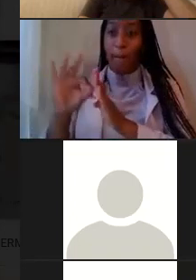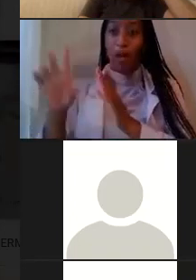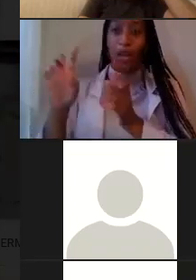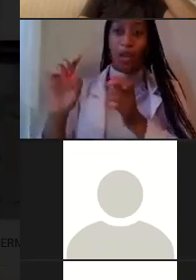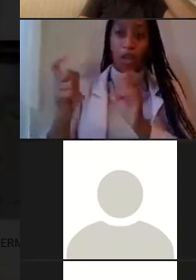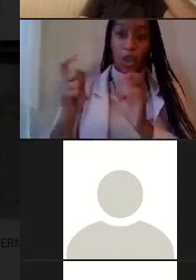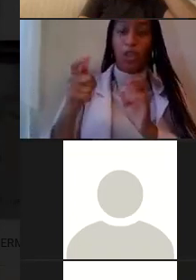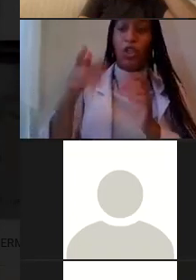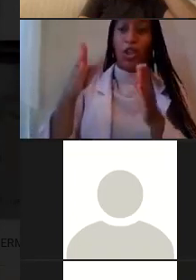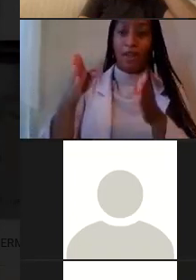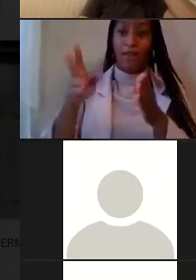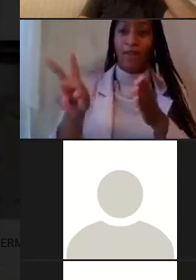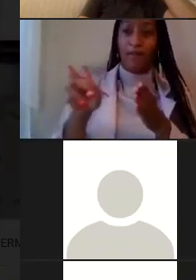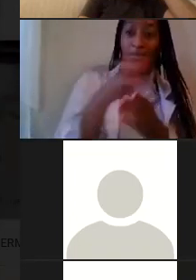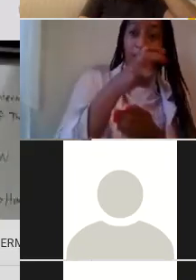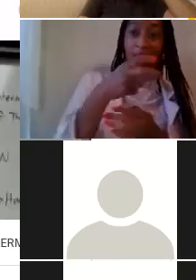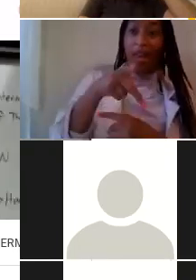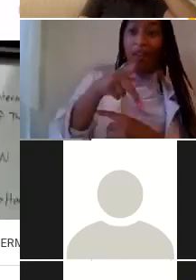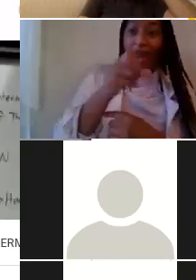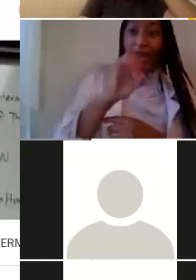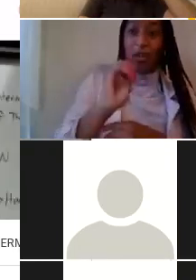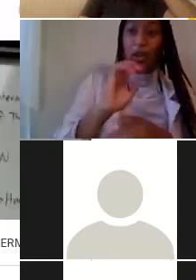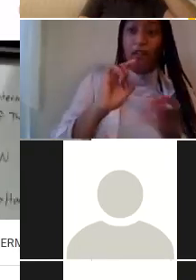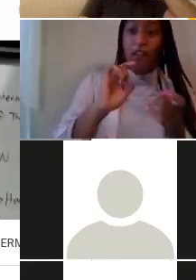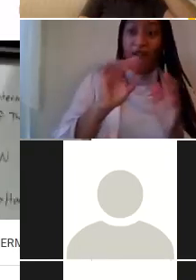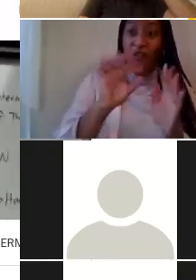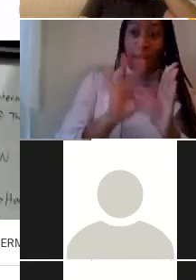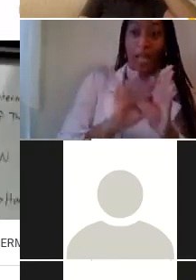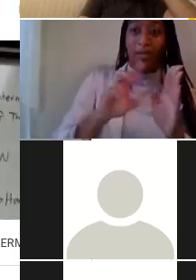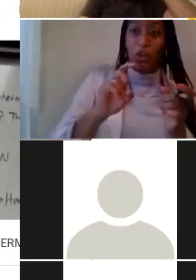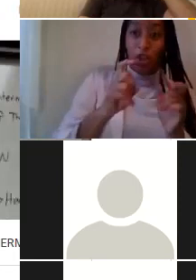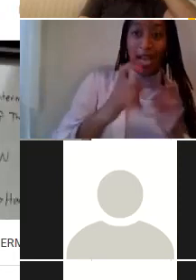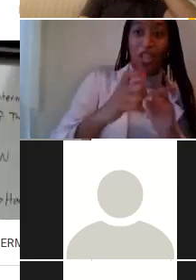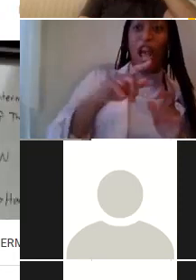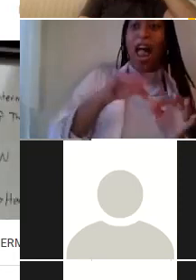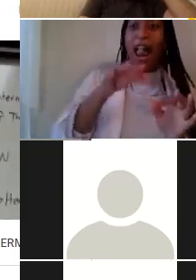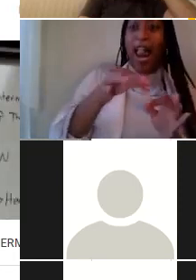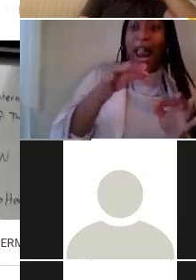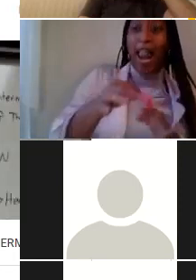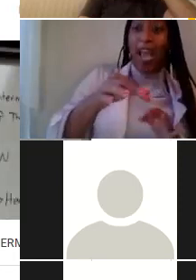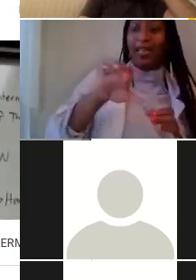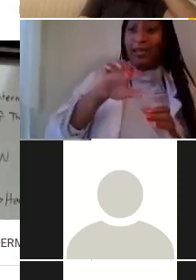an example of utilizing the heat transfer formula